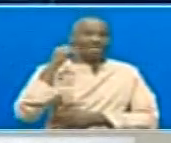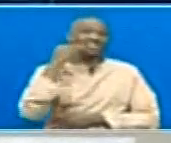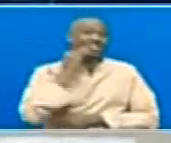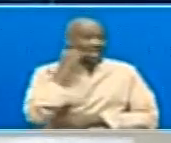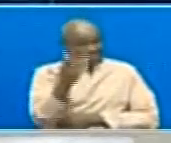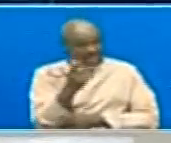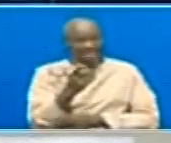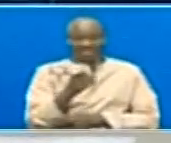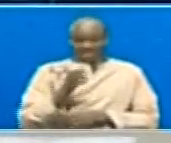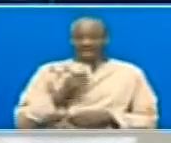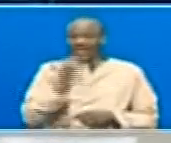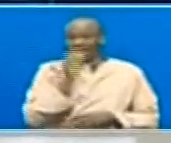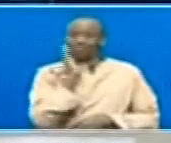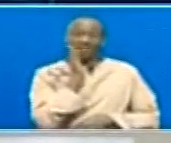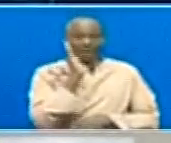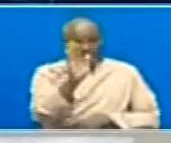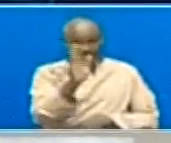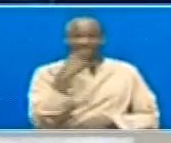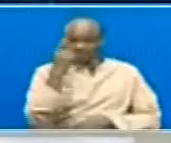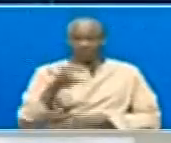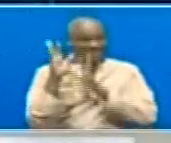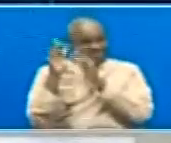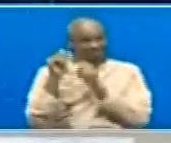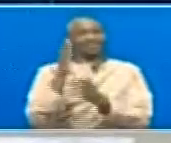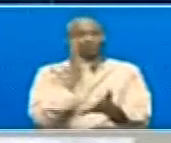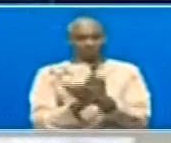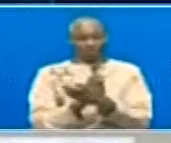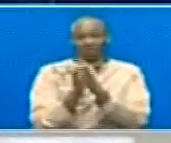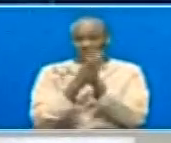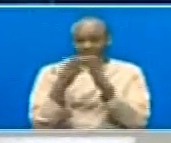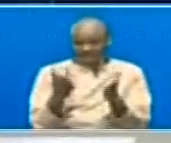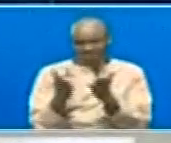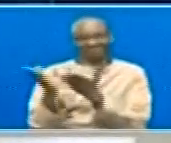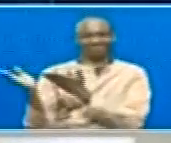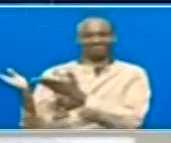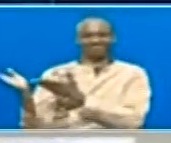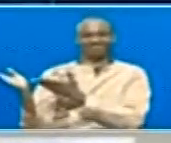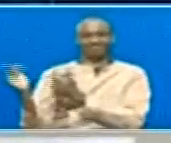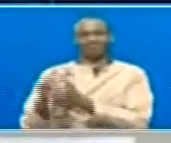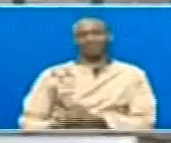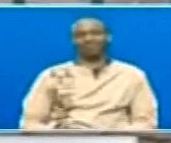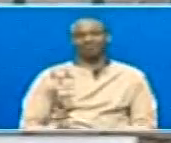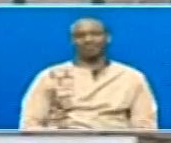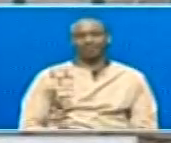Sarah Obama announced her expectations of the visit. Catherine Omwantho reports.